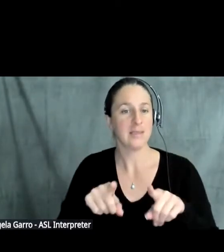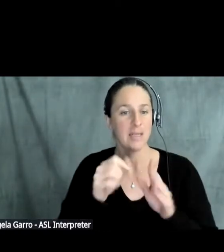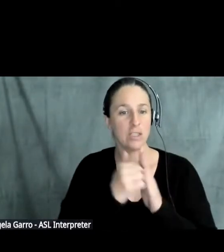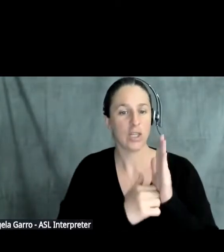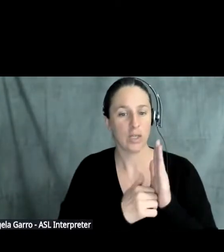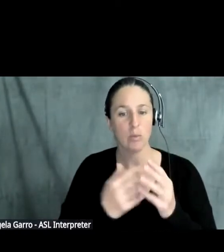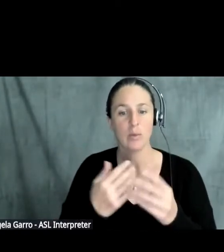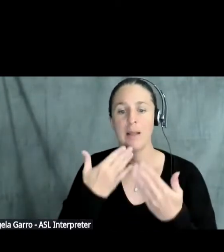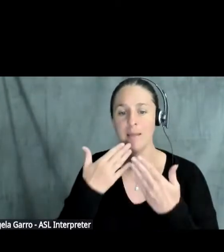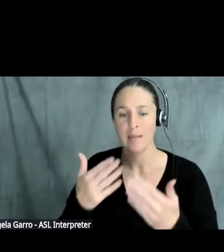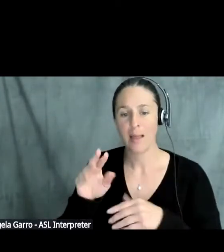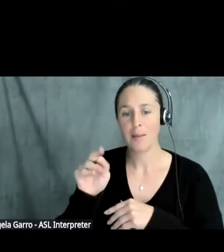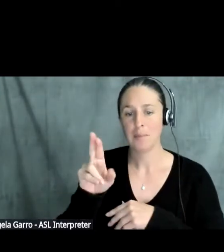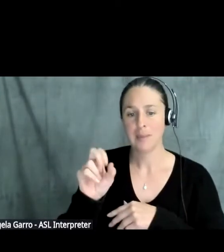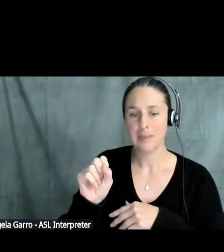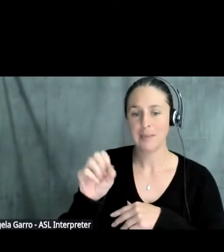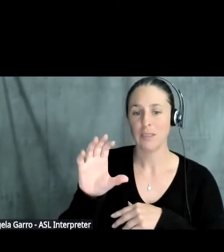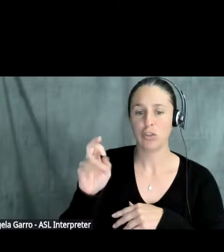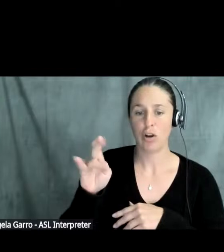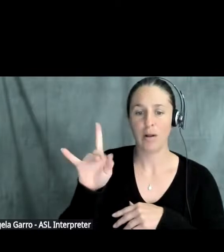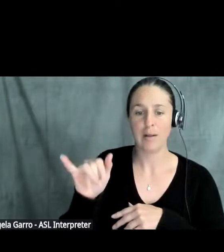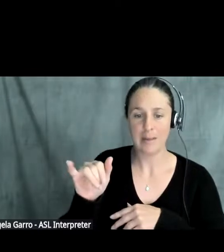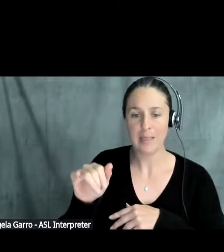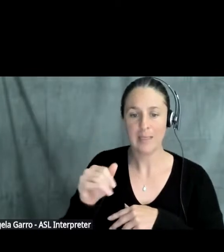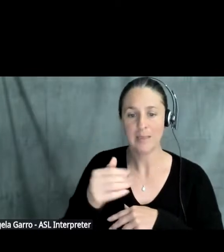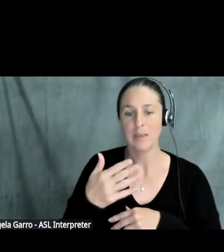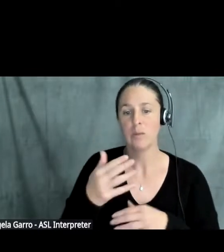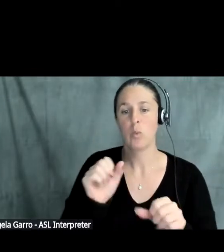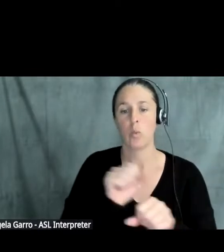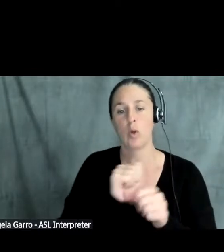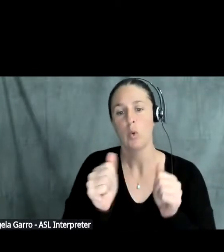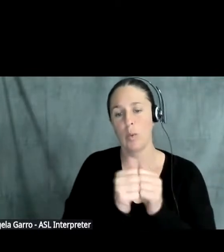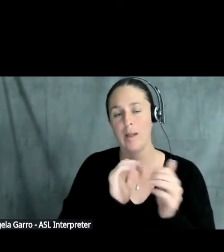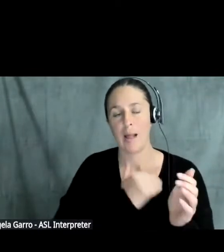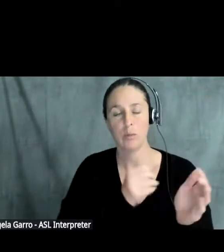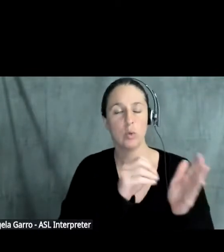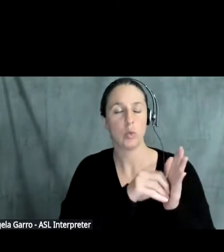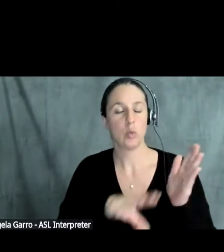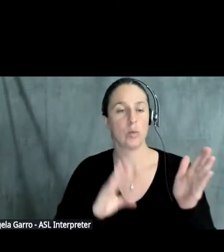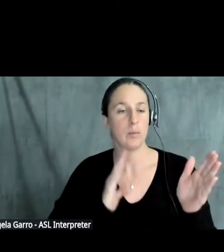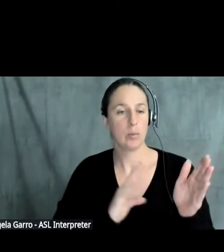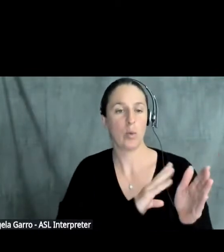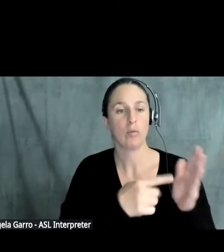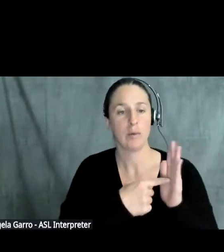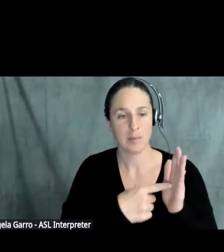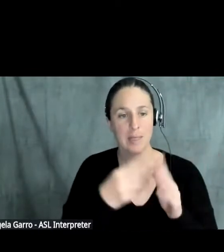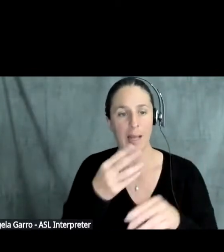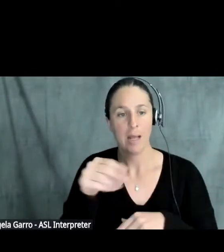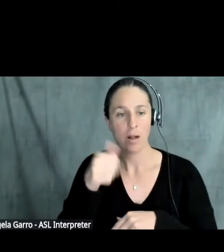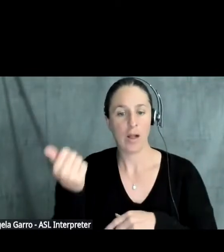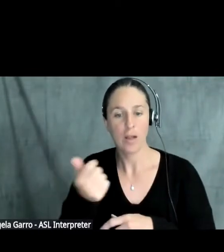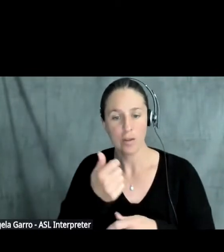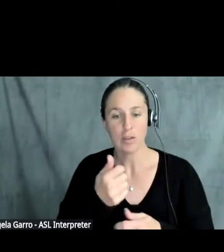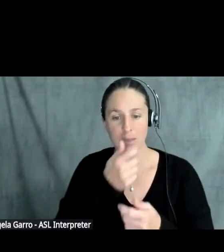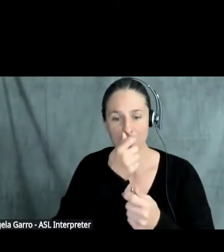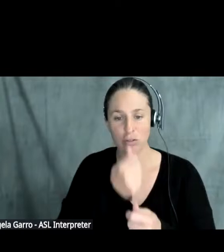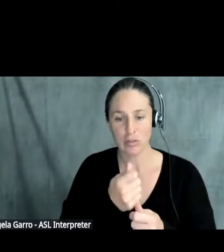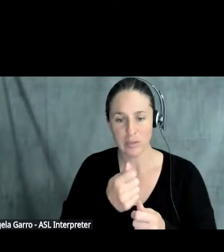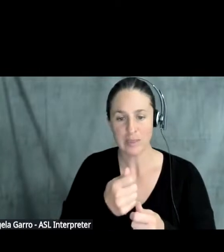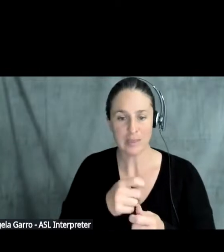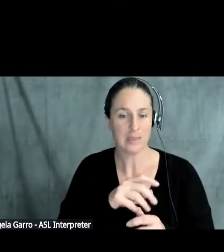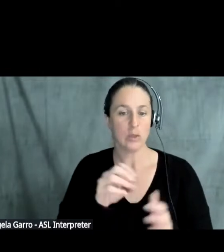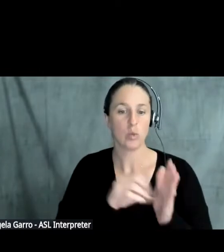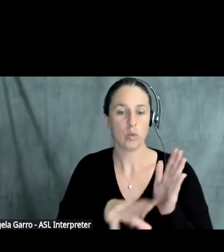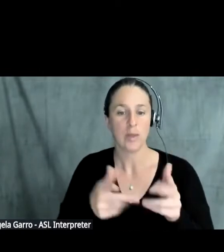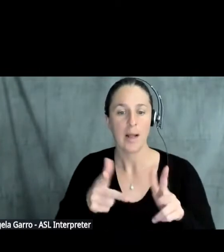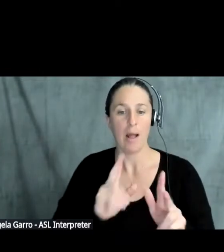for working with our Student Board Council representatives and other interested students and allowing us the opportunity to give input